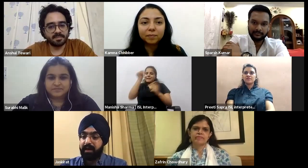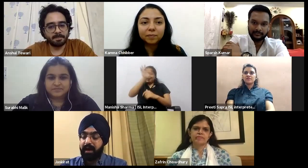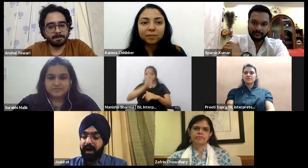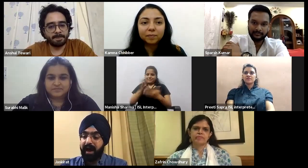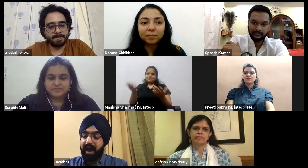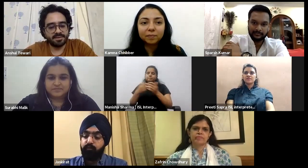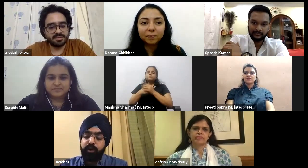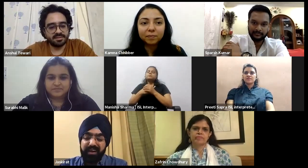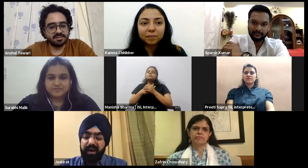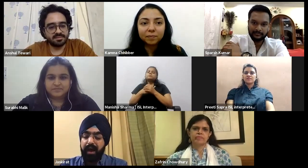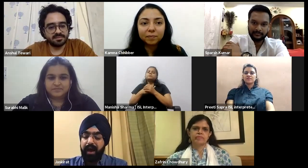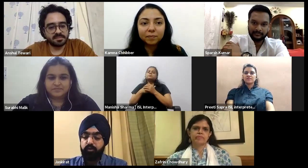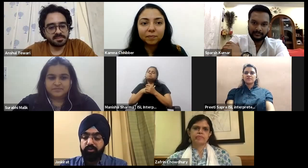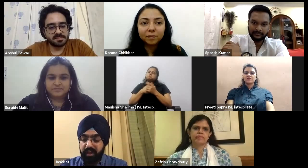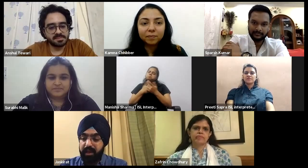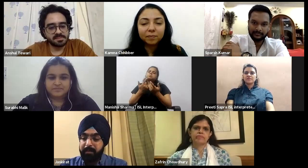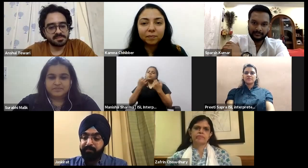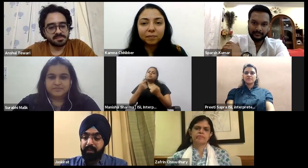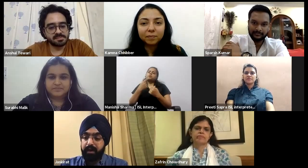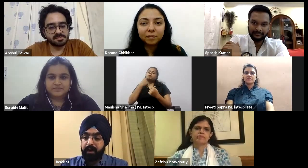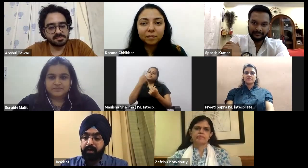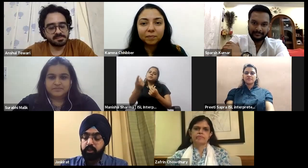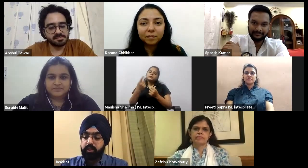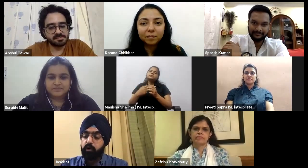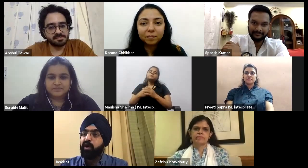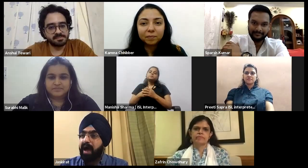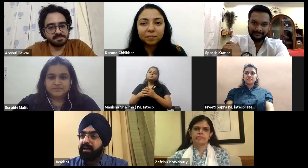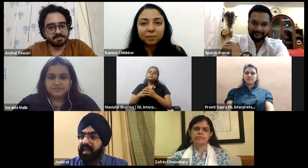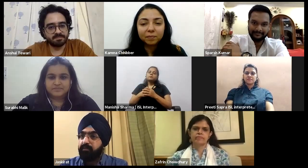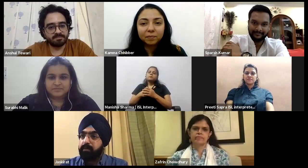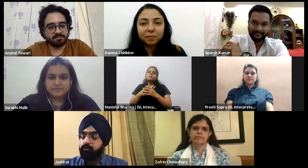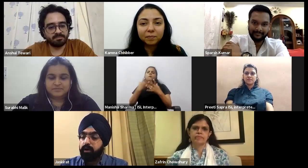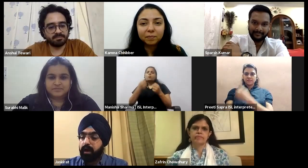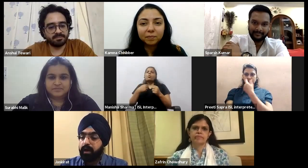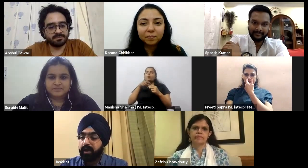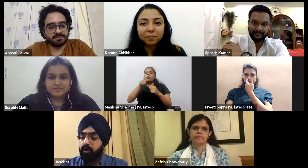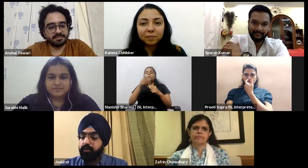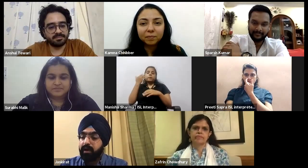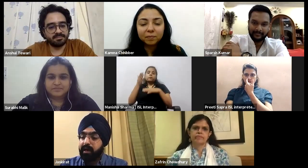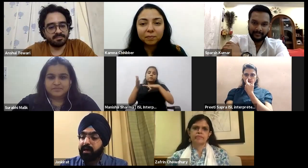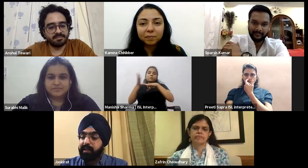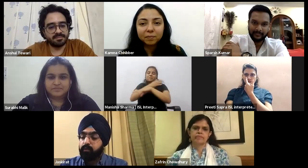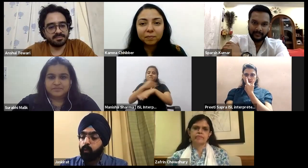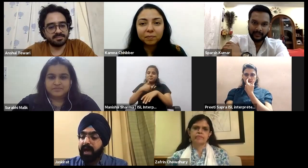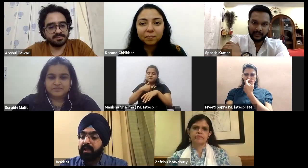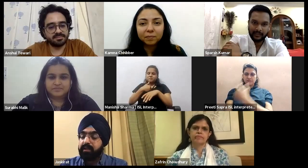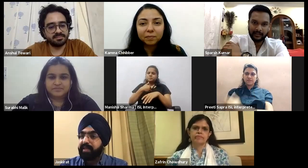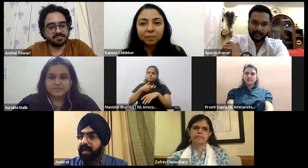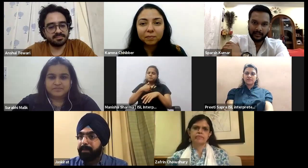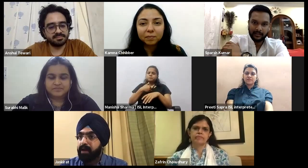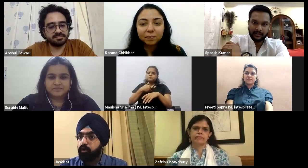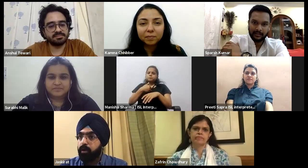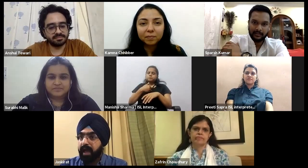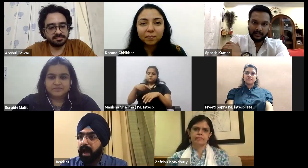And I would have to say, just wanted to add a caveat before I sign off, that while the